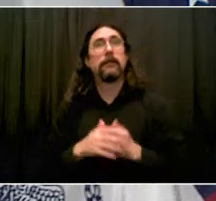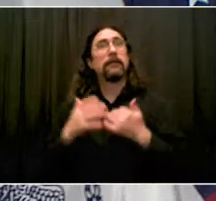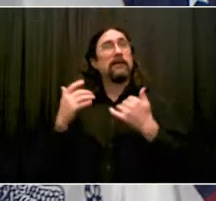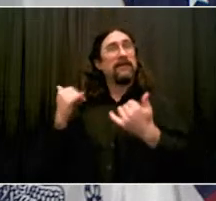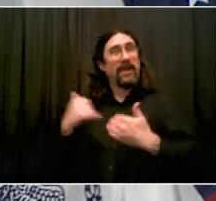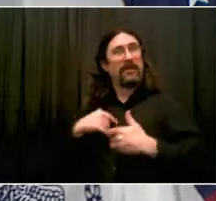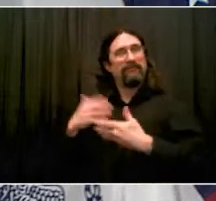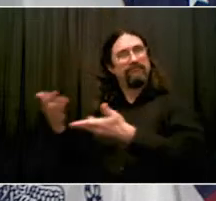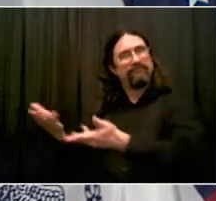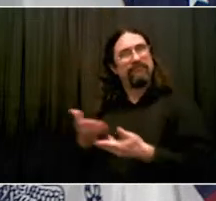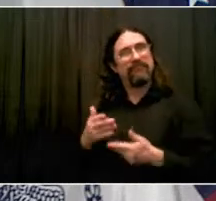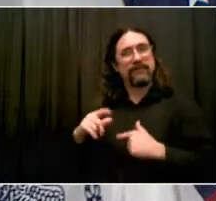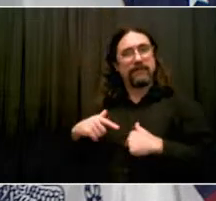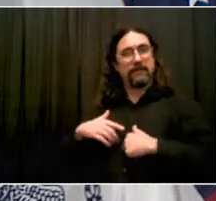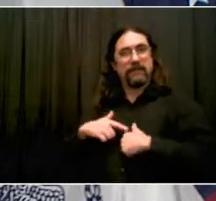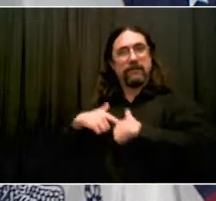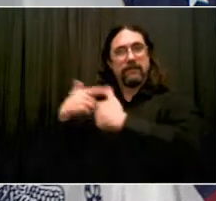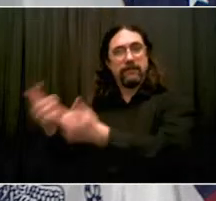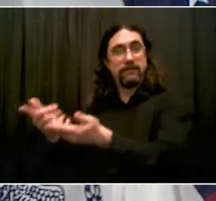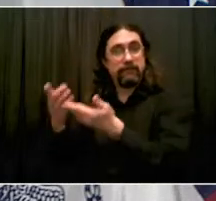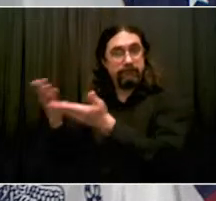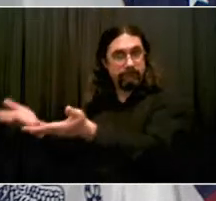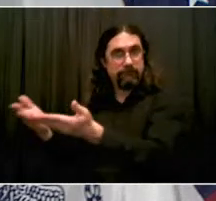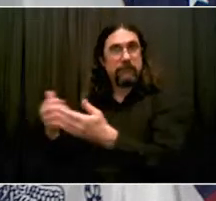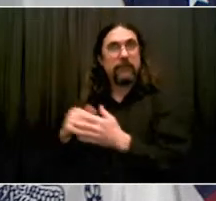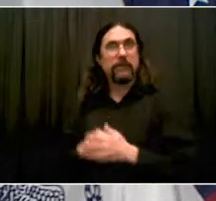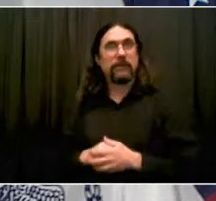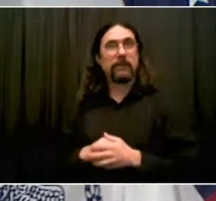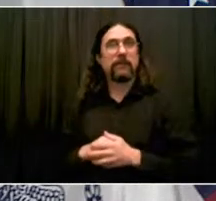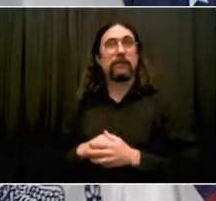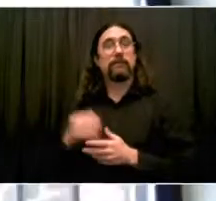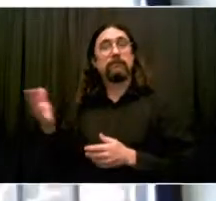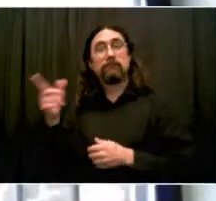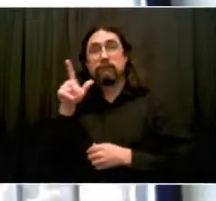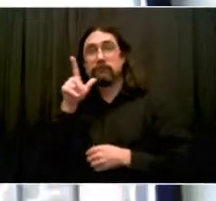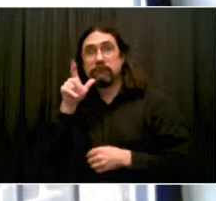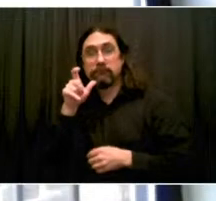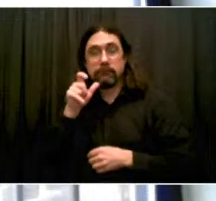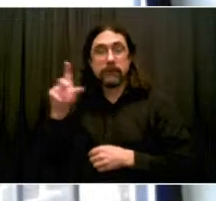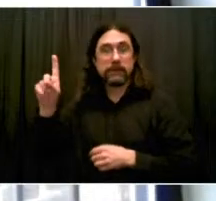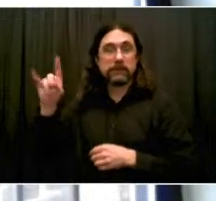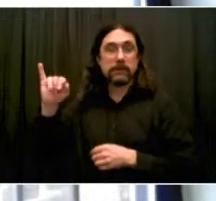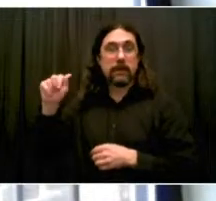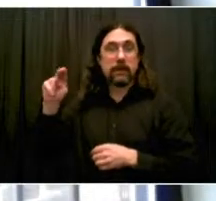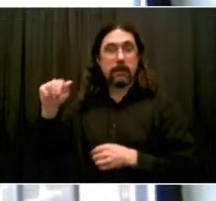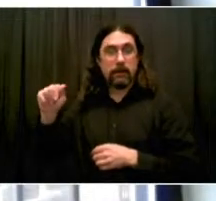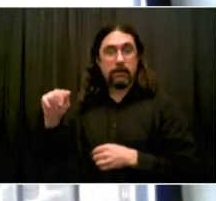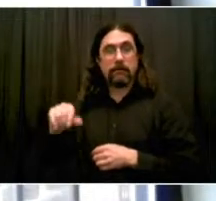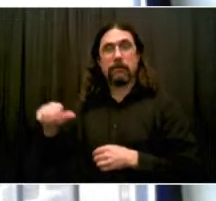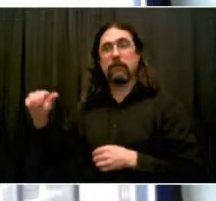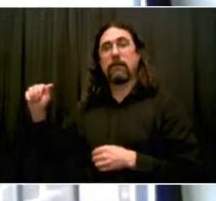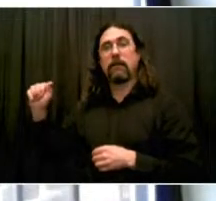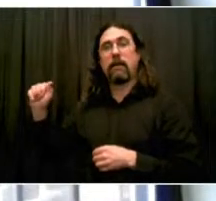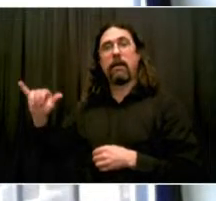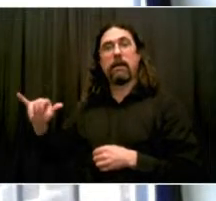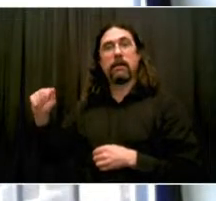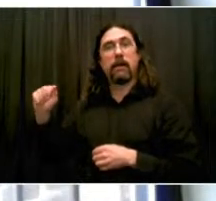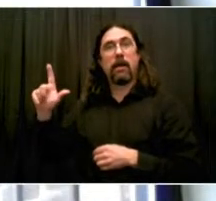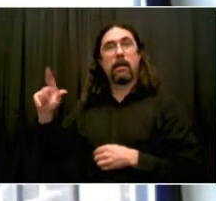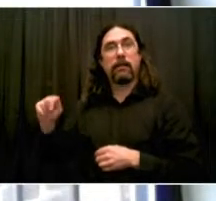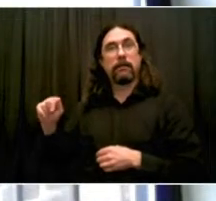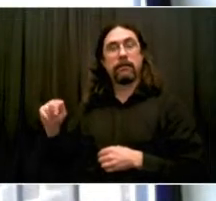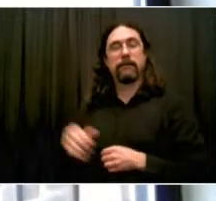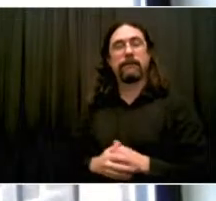Thank you, Mr. Mayor. I'm actually really, emotional this morning. Leading up to today's announcement,